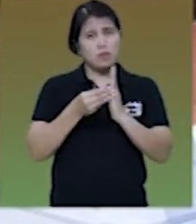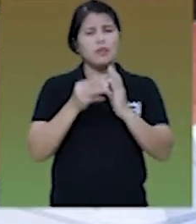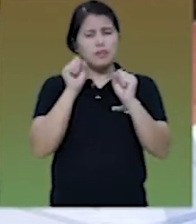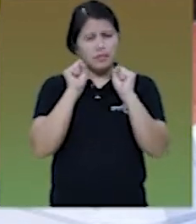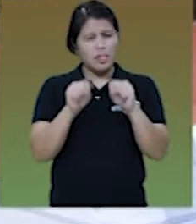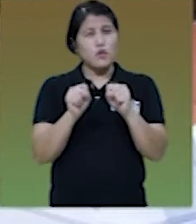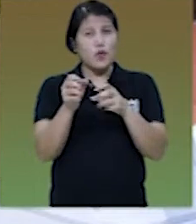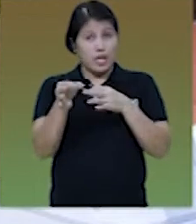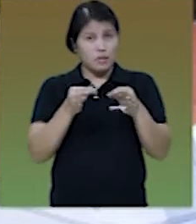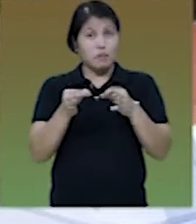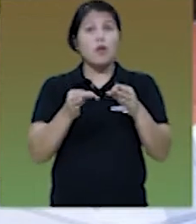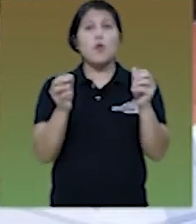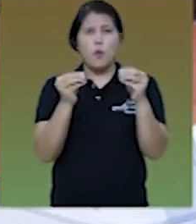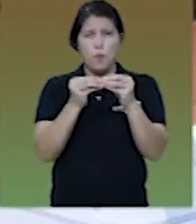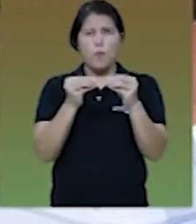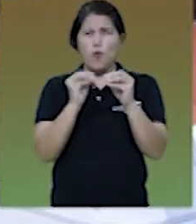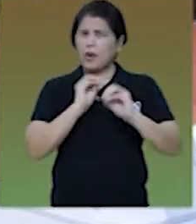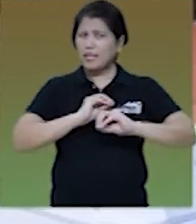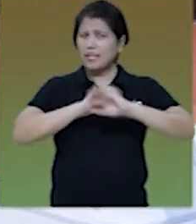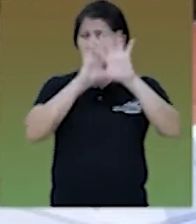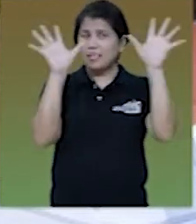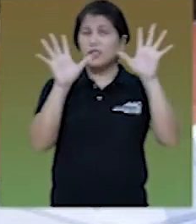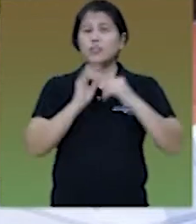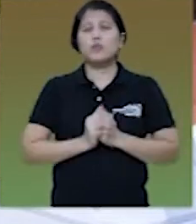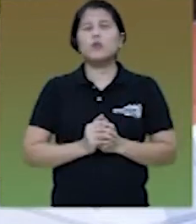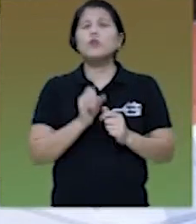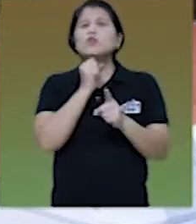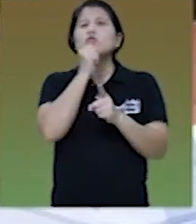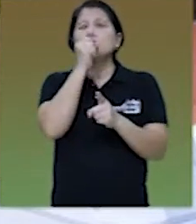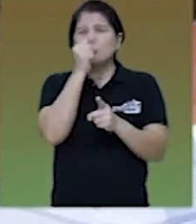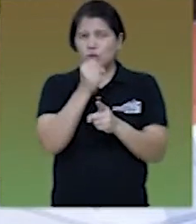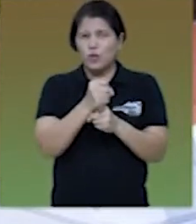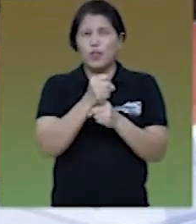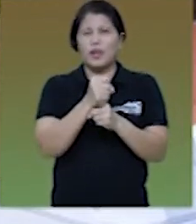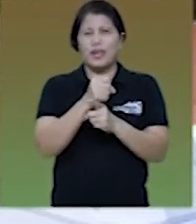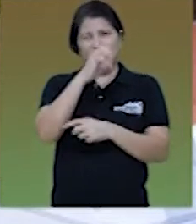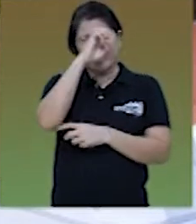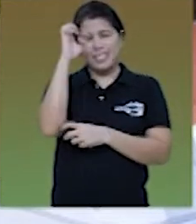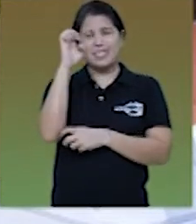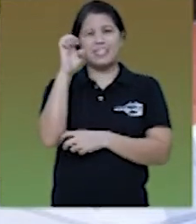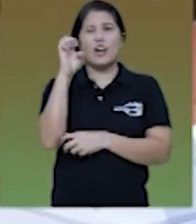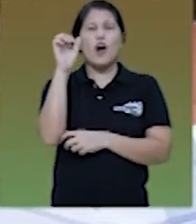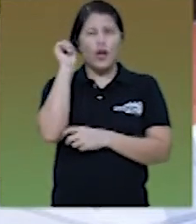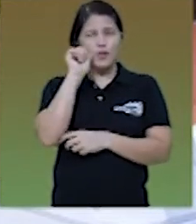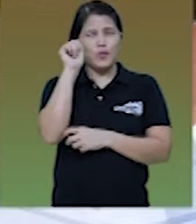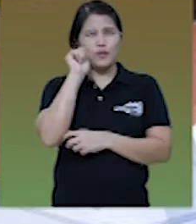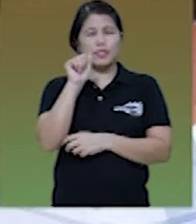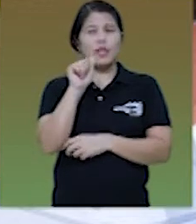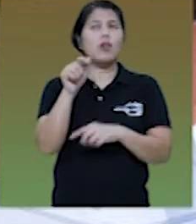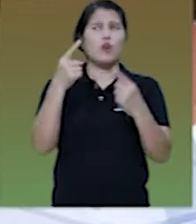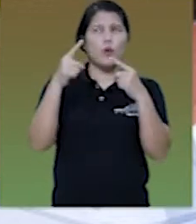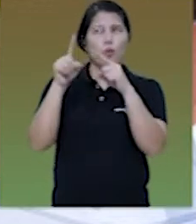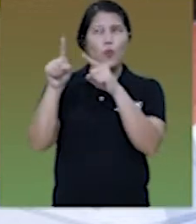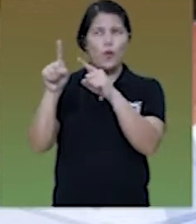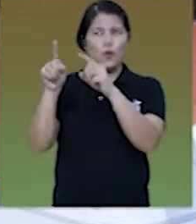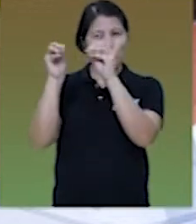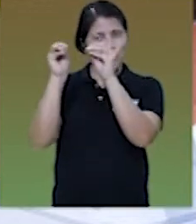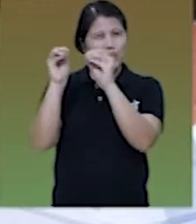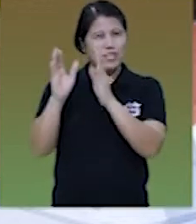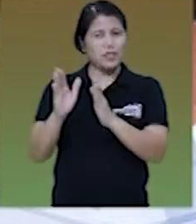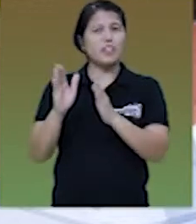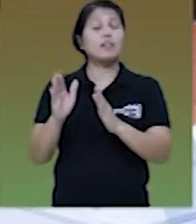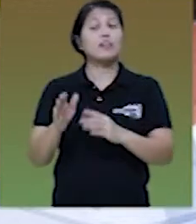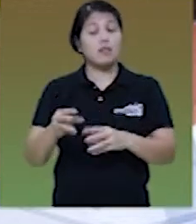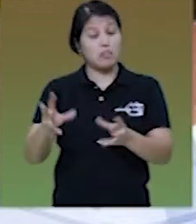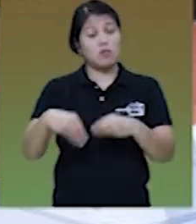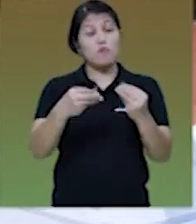but can you explain it to me more clearly? Sure, Eliz. As always, let's go to teacher.